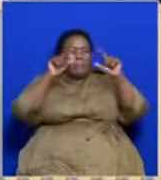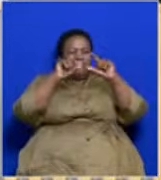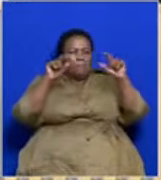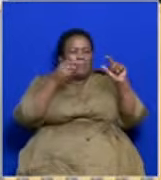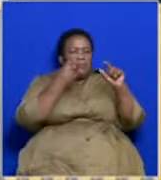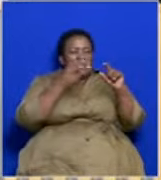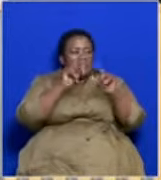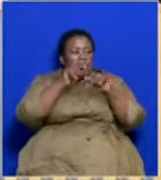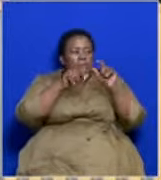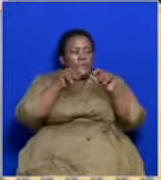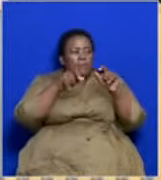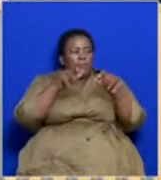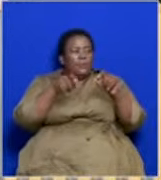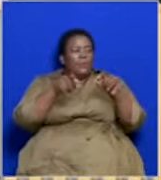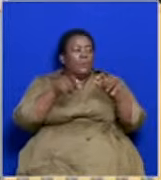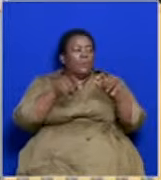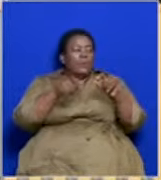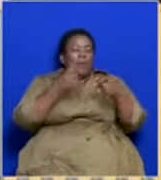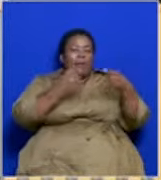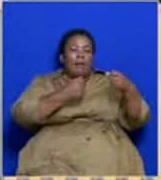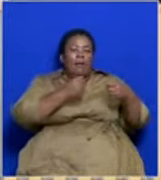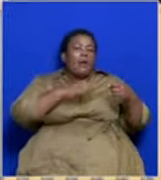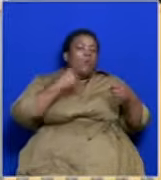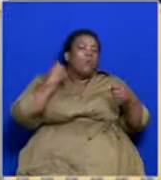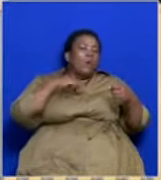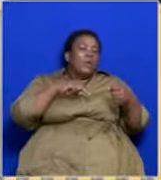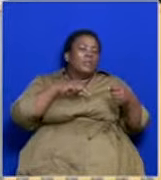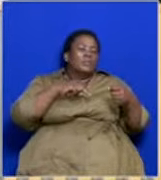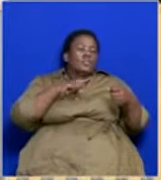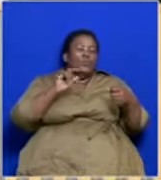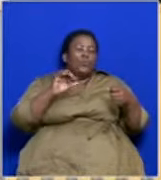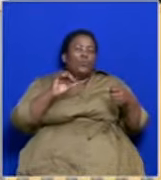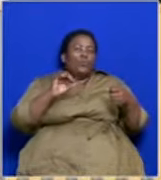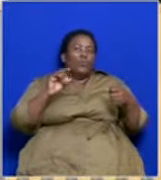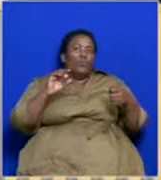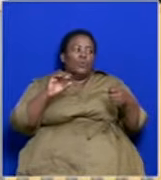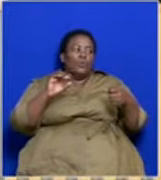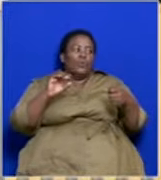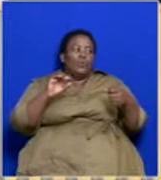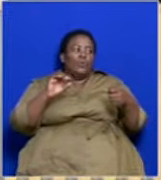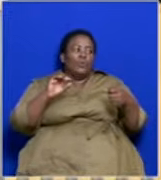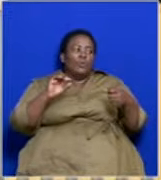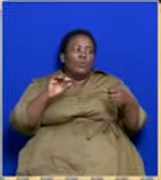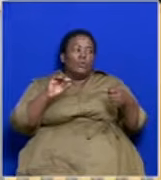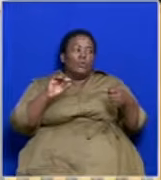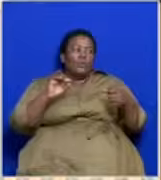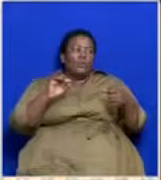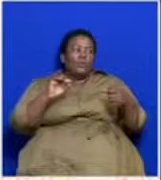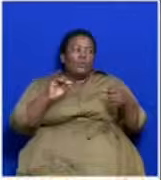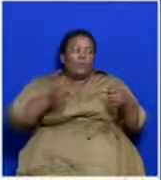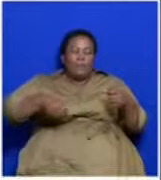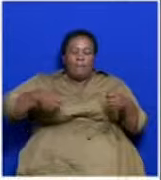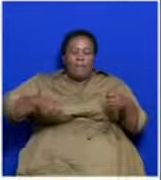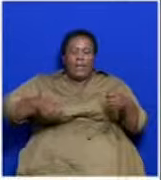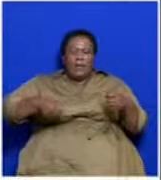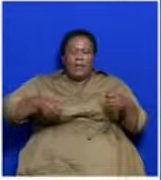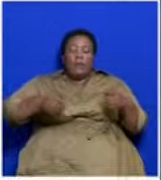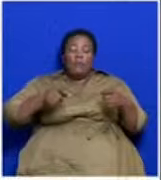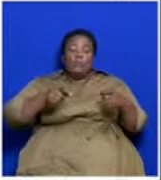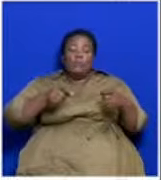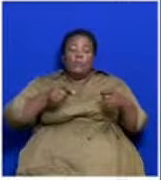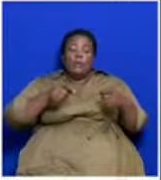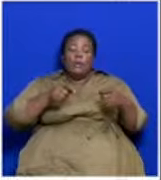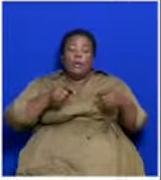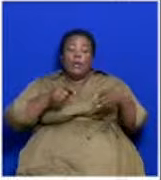white vehicle with a third next to an open back passenger door. Do you see that? Yes, I see it. Are